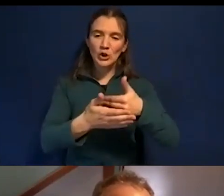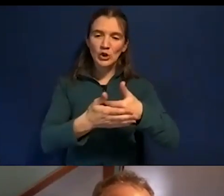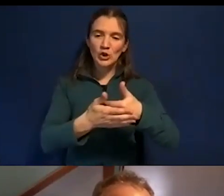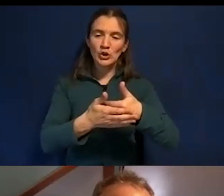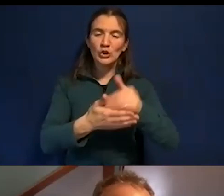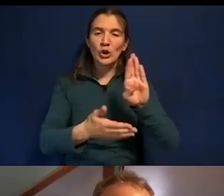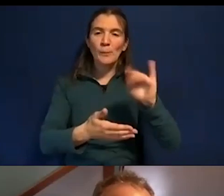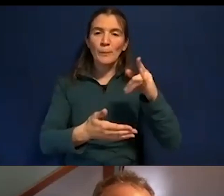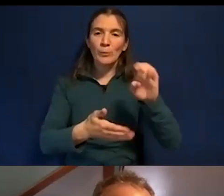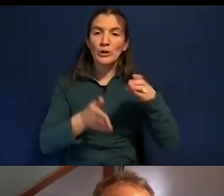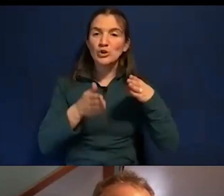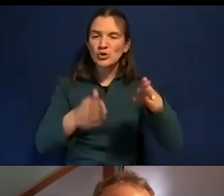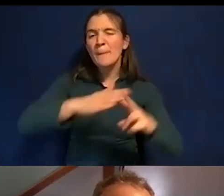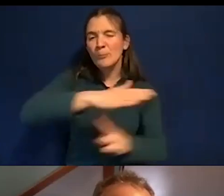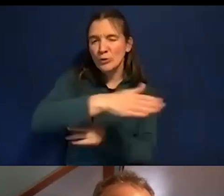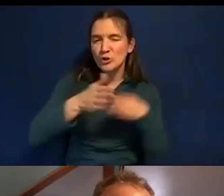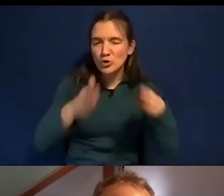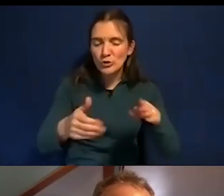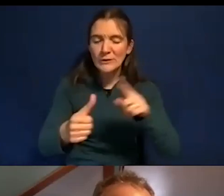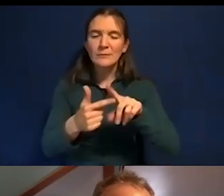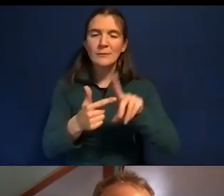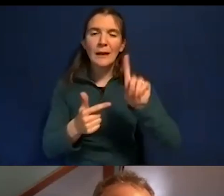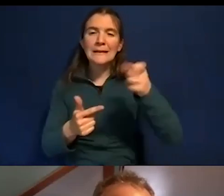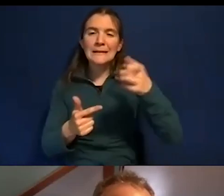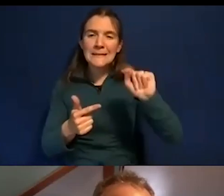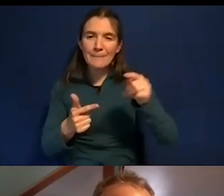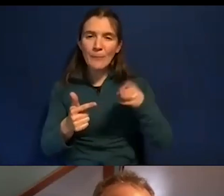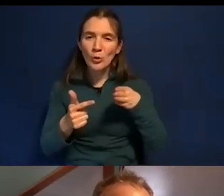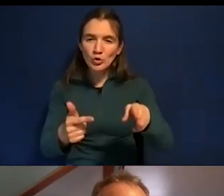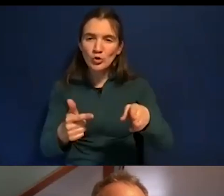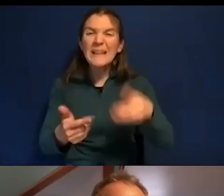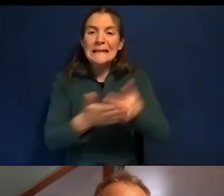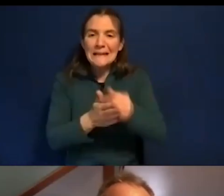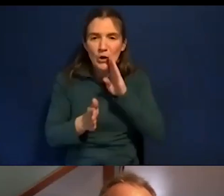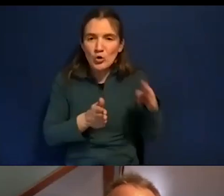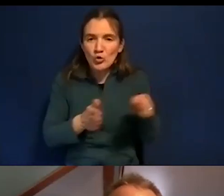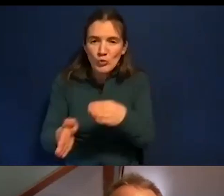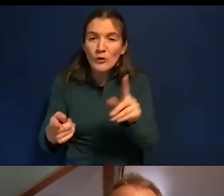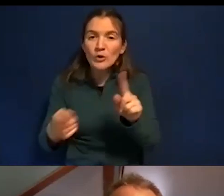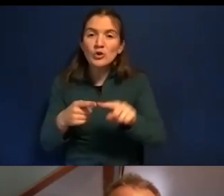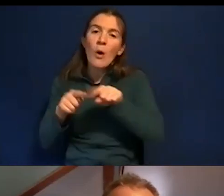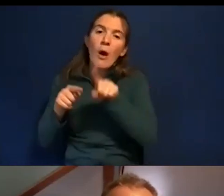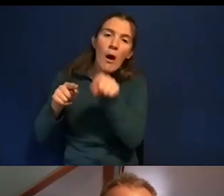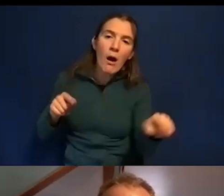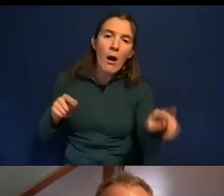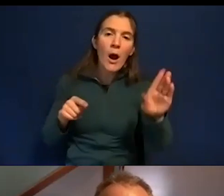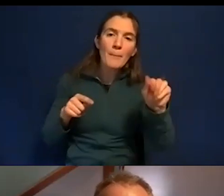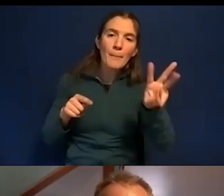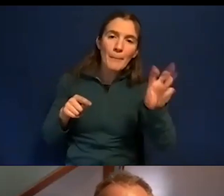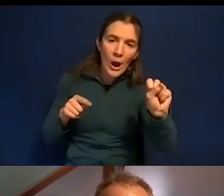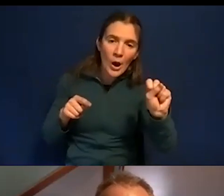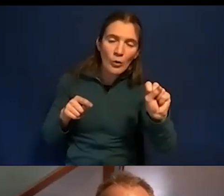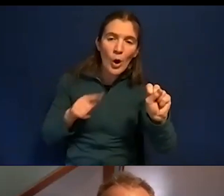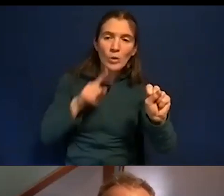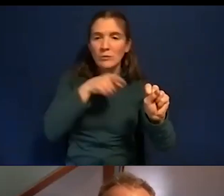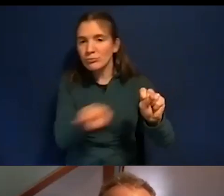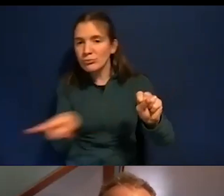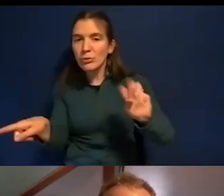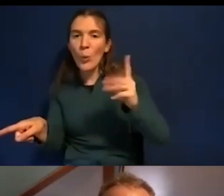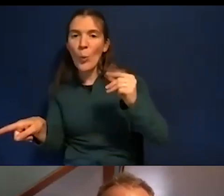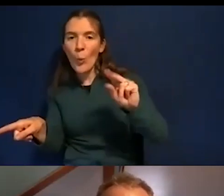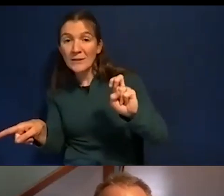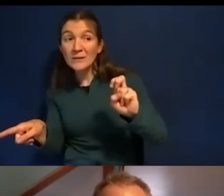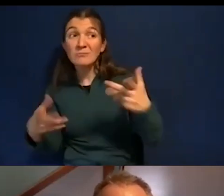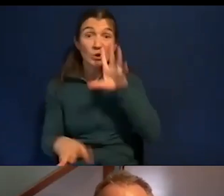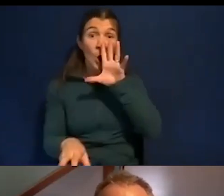Bridge Street and Depot Street down along the river to Barrows, Whetstone. We've talked to